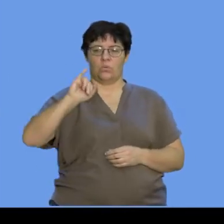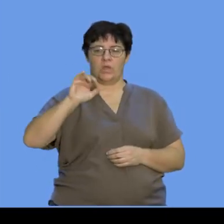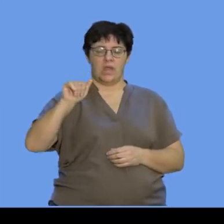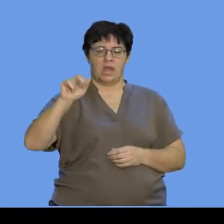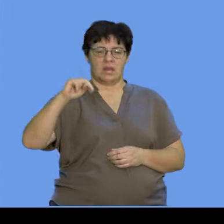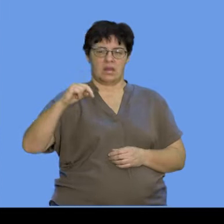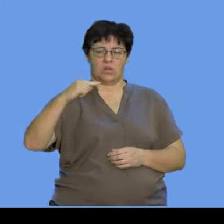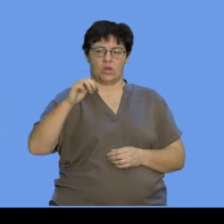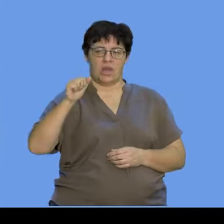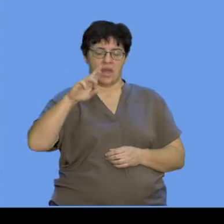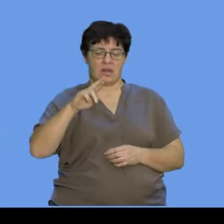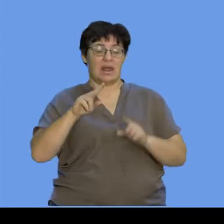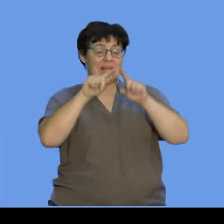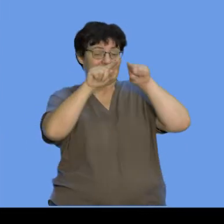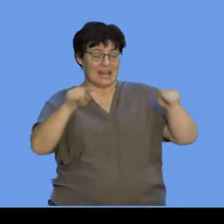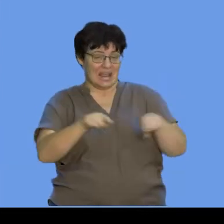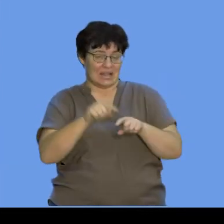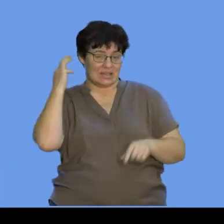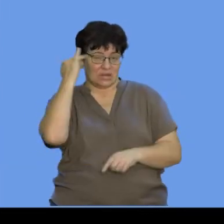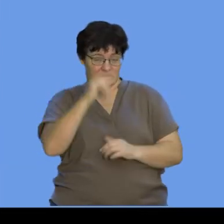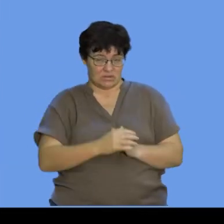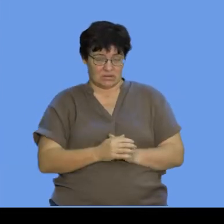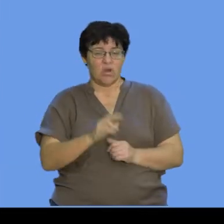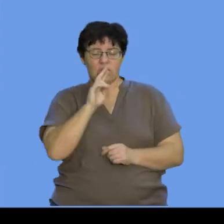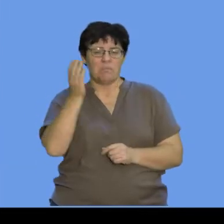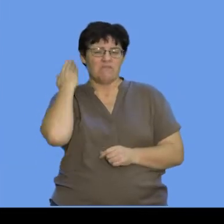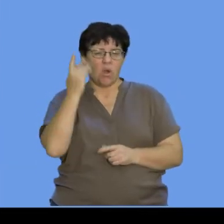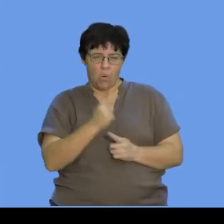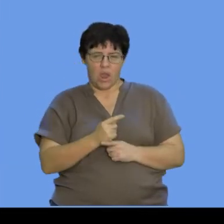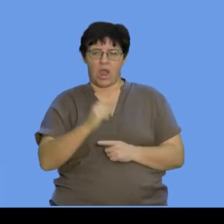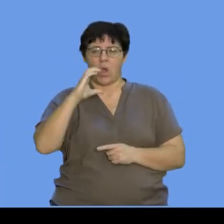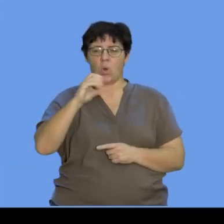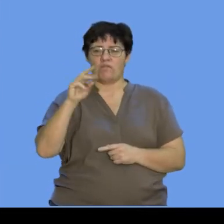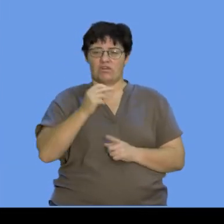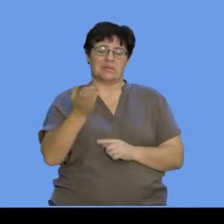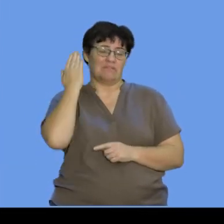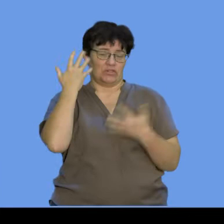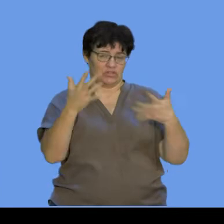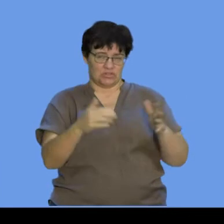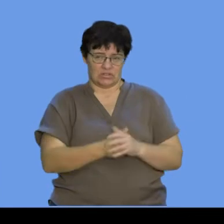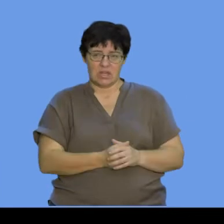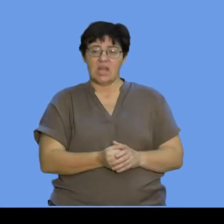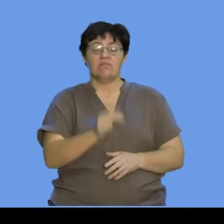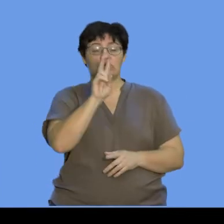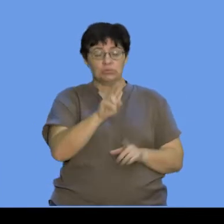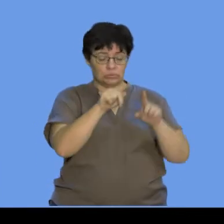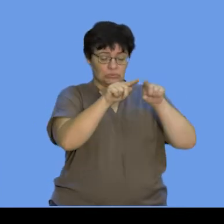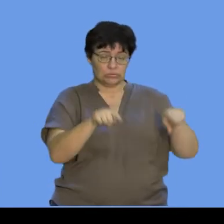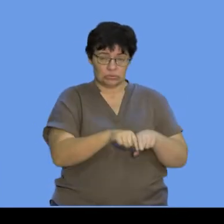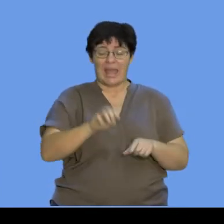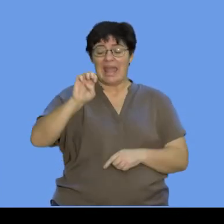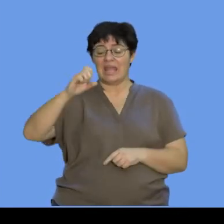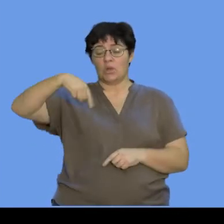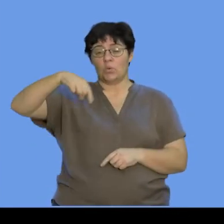theorem. Remember in the last lesson we spoke about the converse of this, right? This says if two triangles are